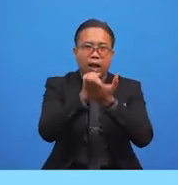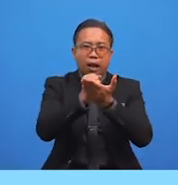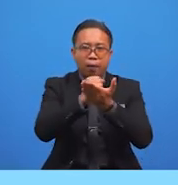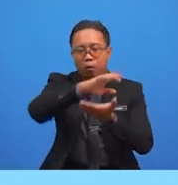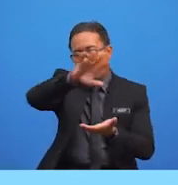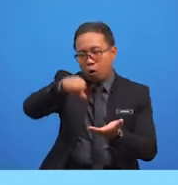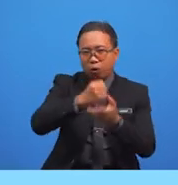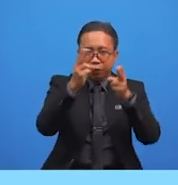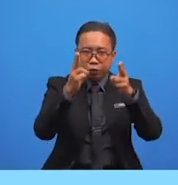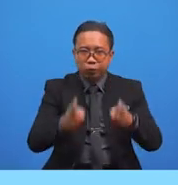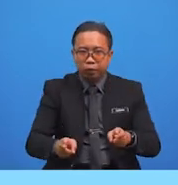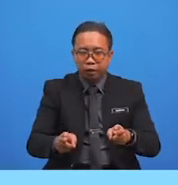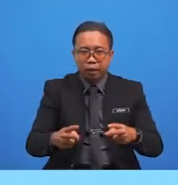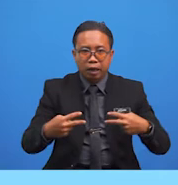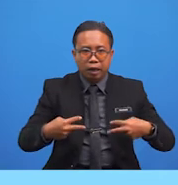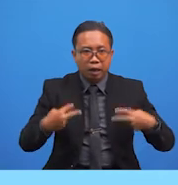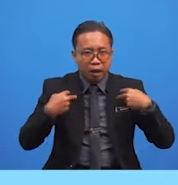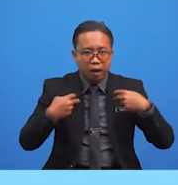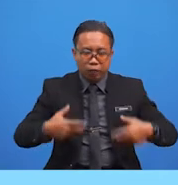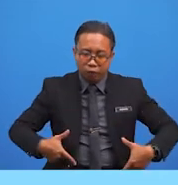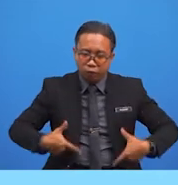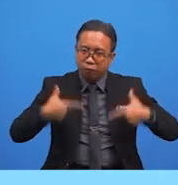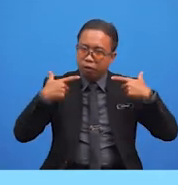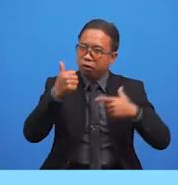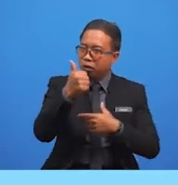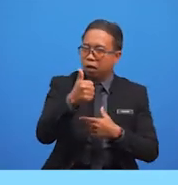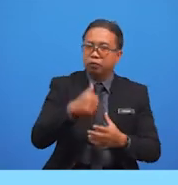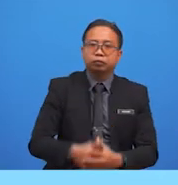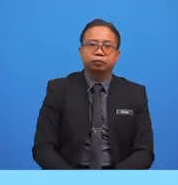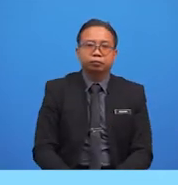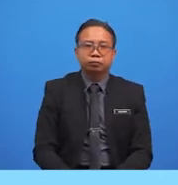help all humans have better lives.